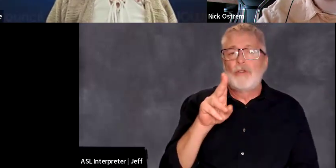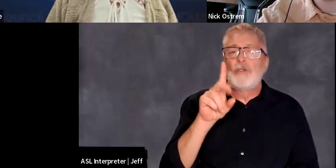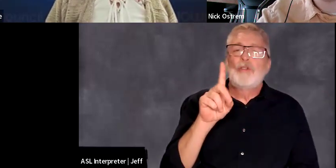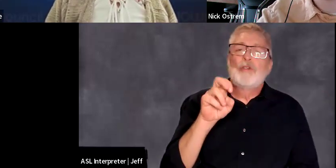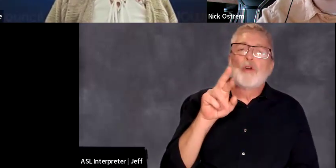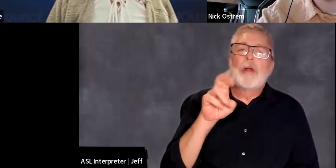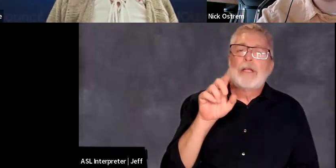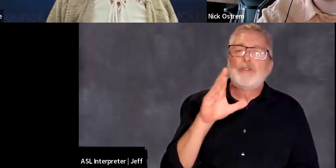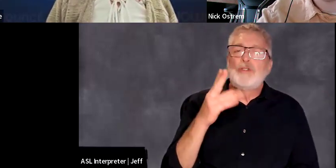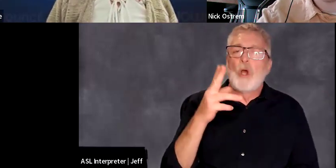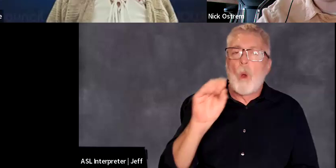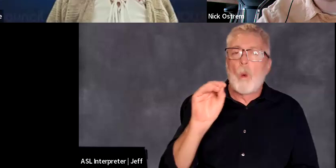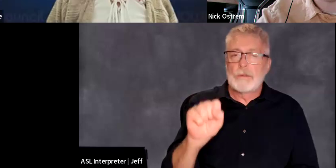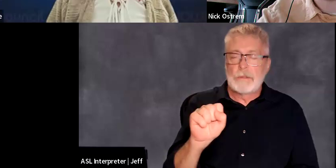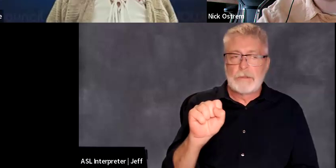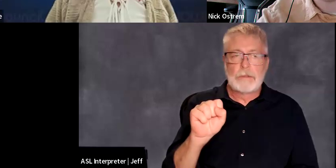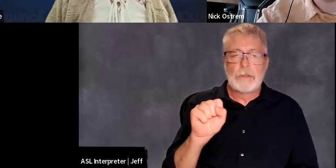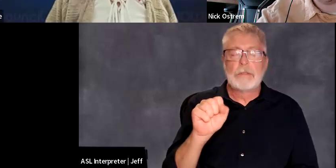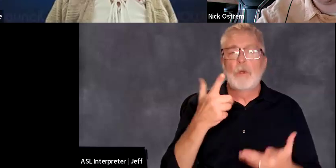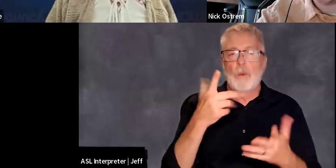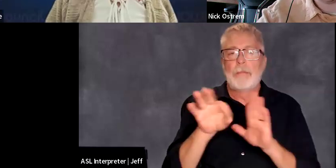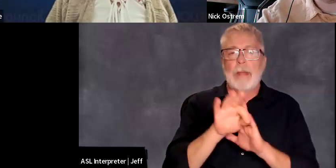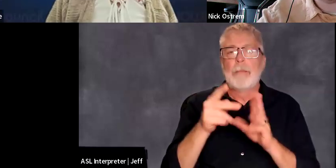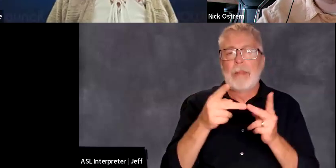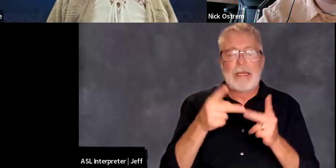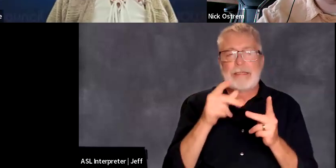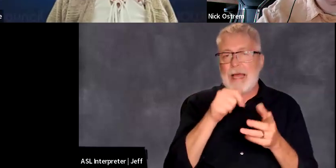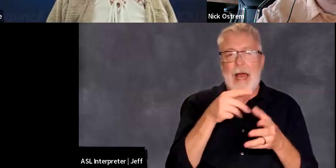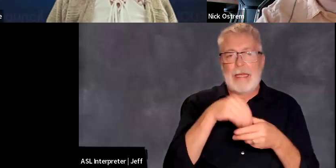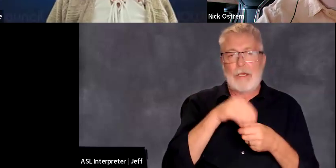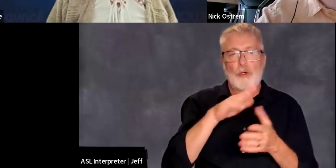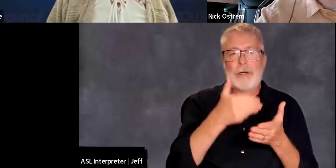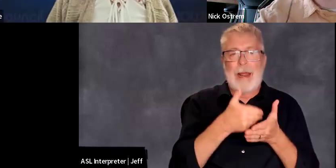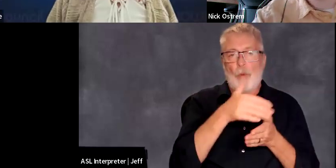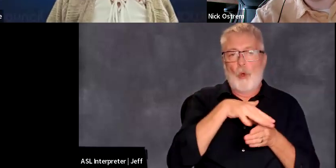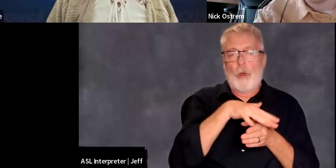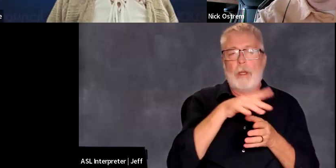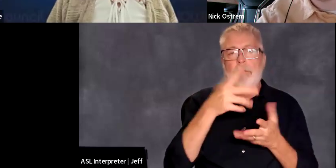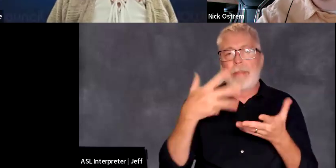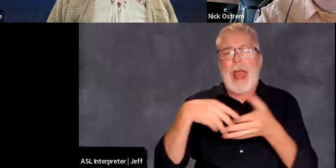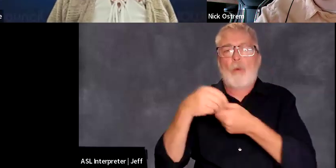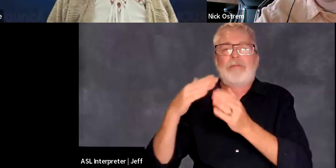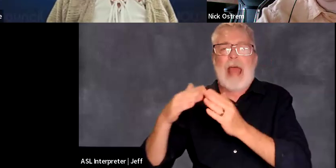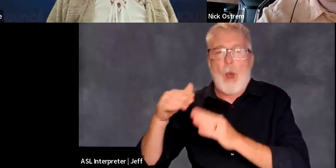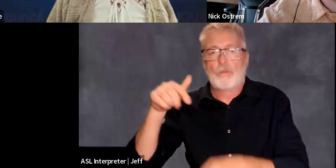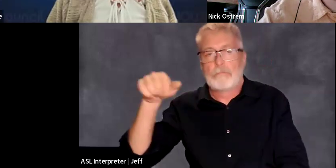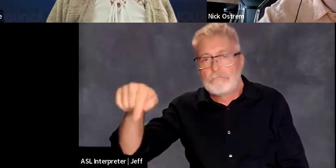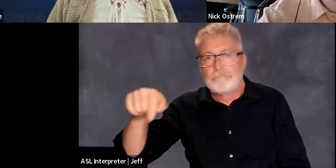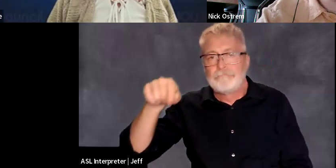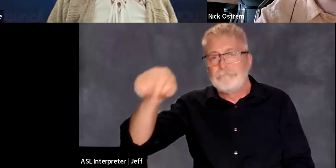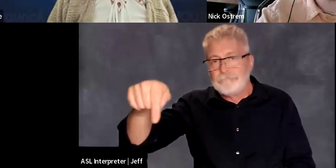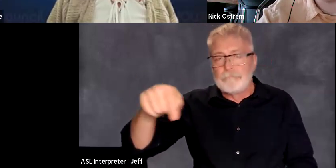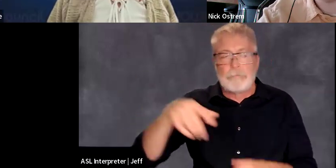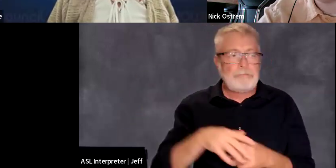And so you also want to make sure that you have a place that you can meet out of your neighborhood and a place that you can meet out of town. Um,